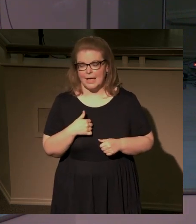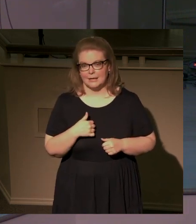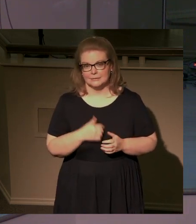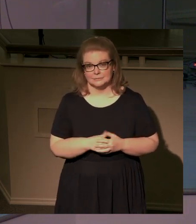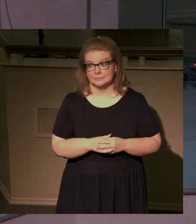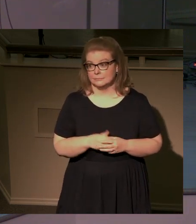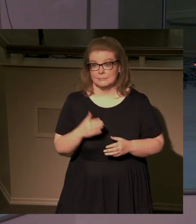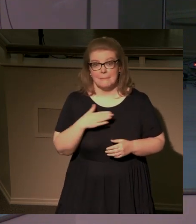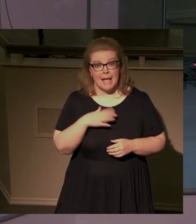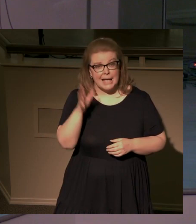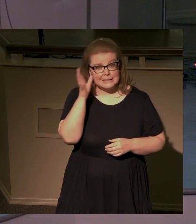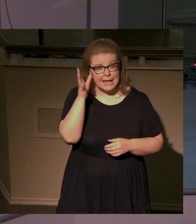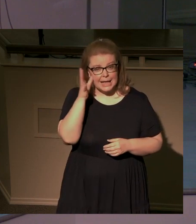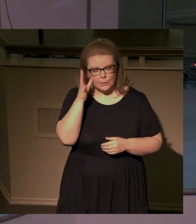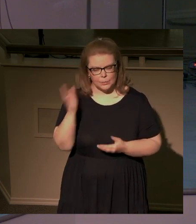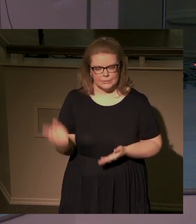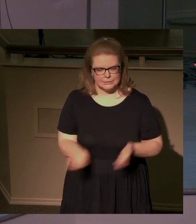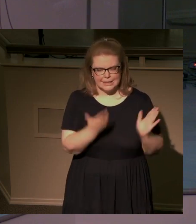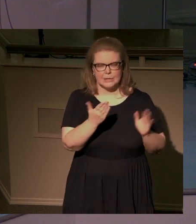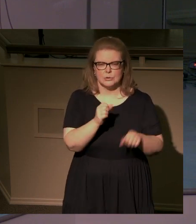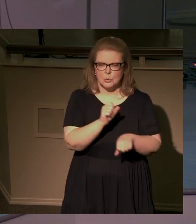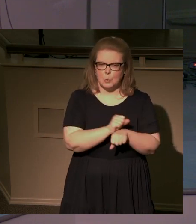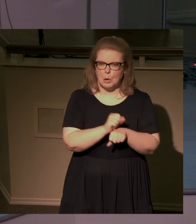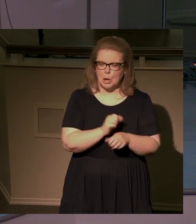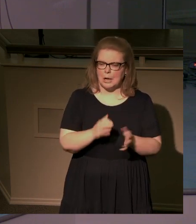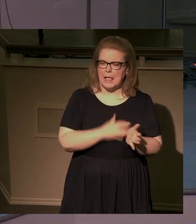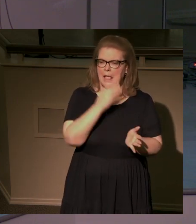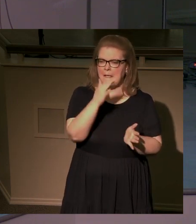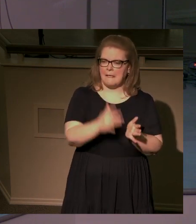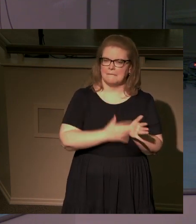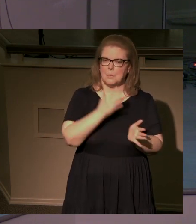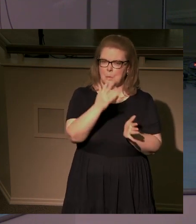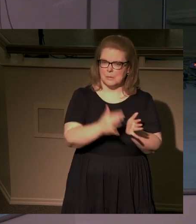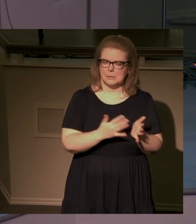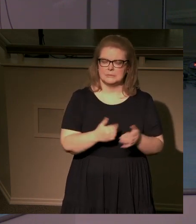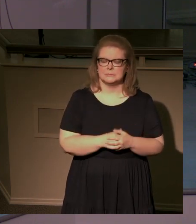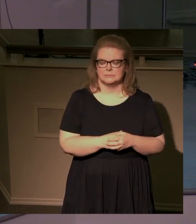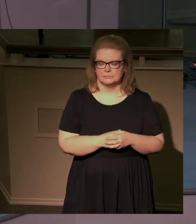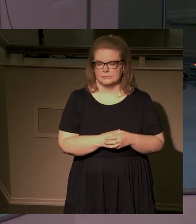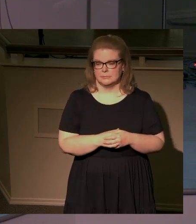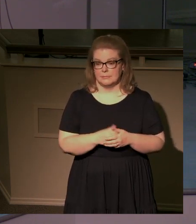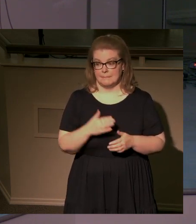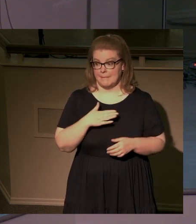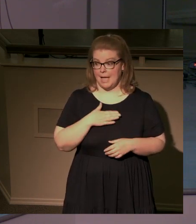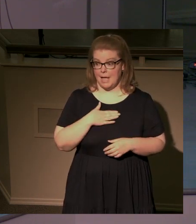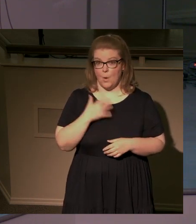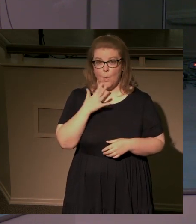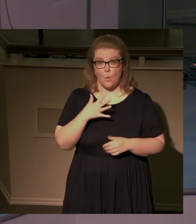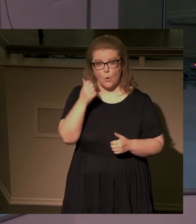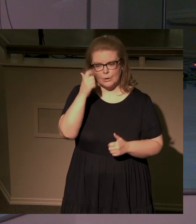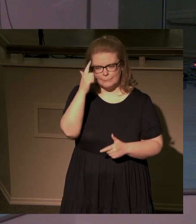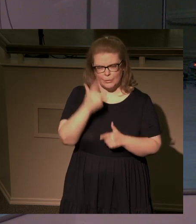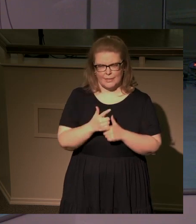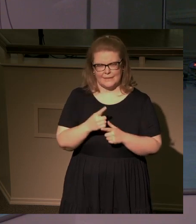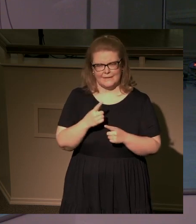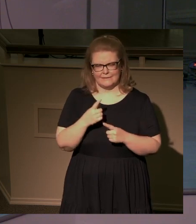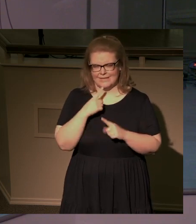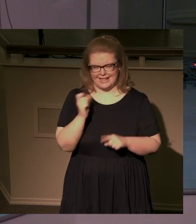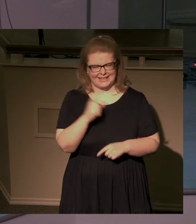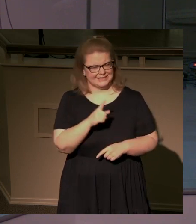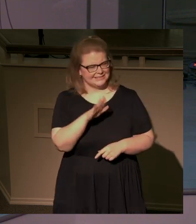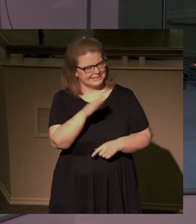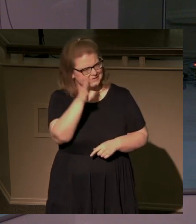My dad would take us along to work with him from time to time. And my older brother finally asked him, he was like,